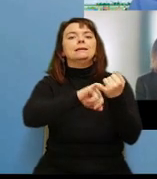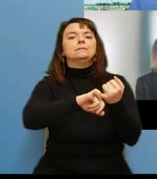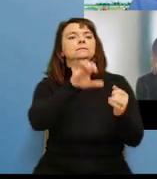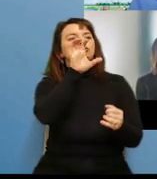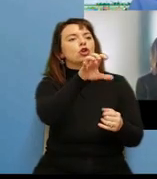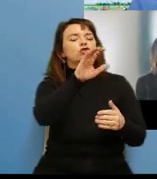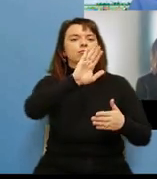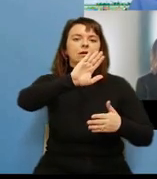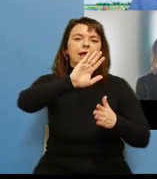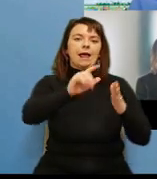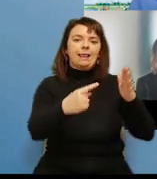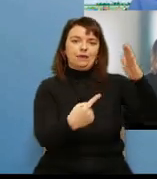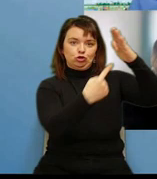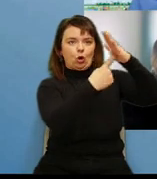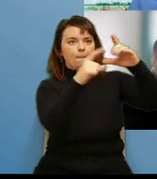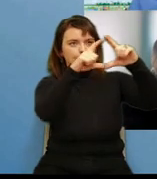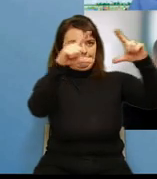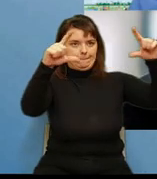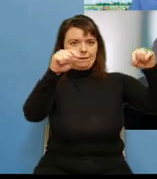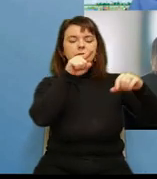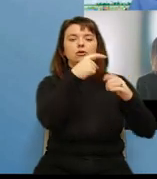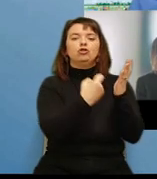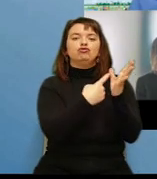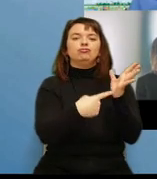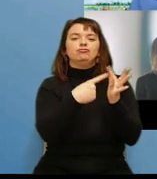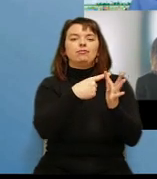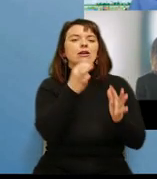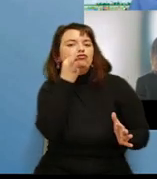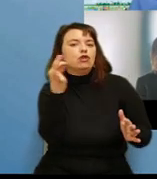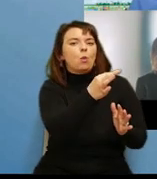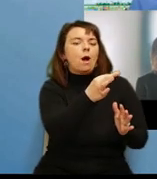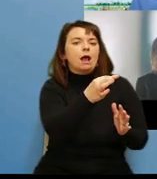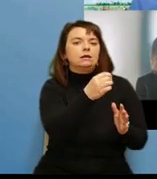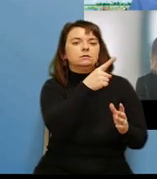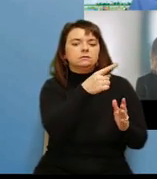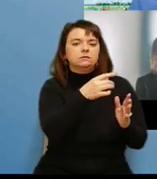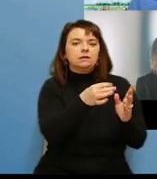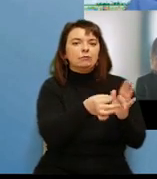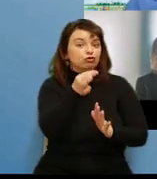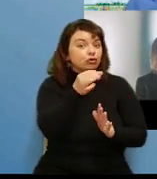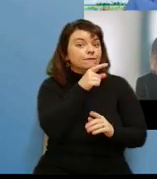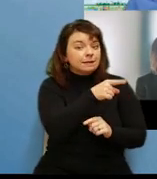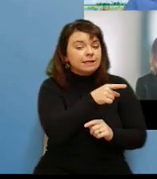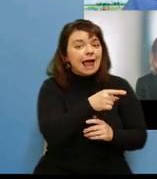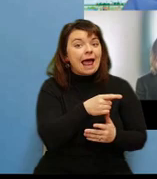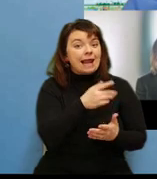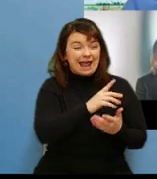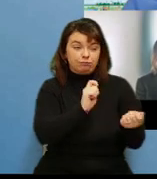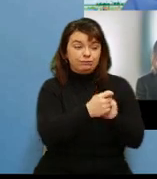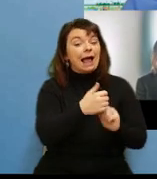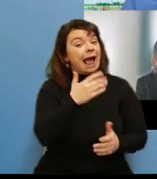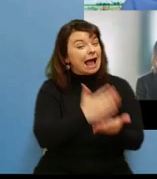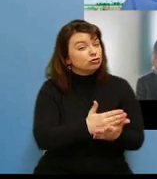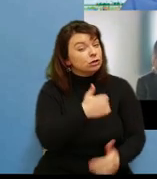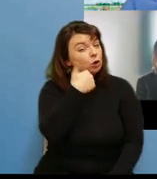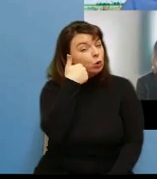page 46, you've got the Kirkley Mill surgery at the top, and they are on the chart rated as requires